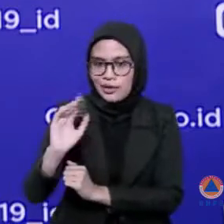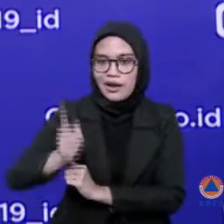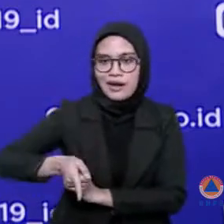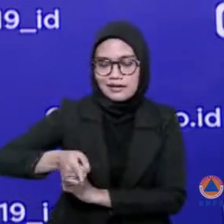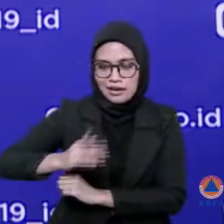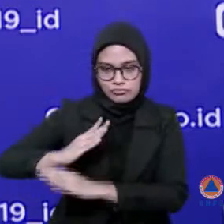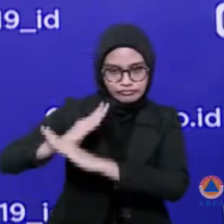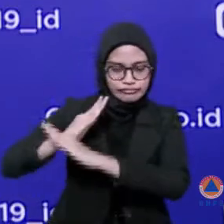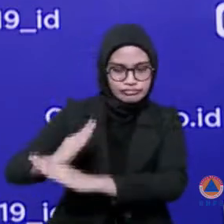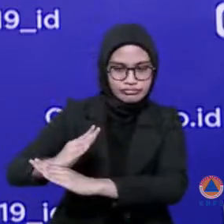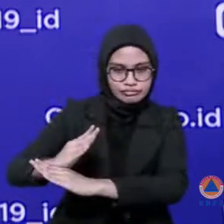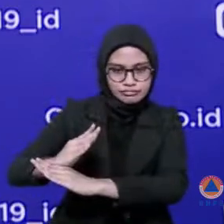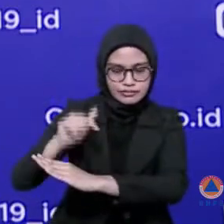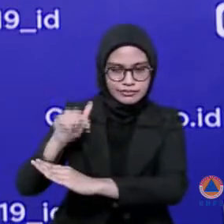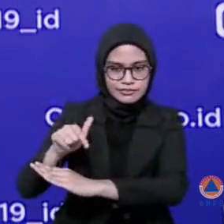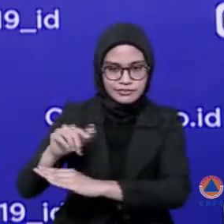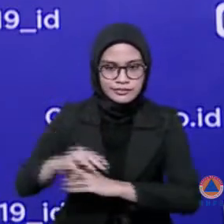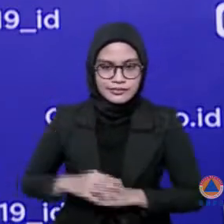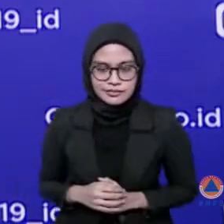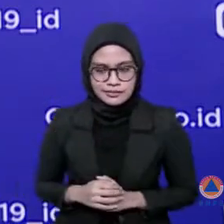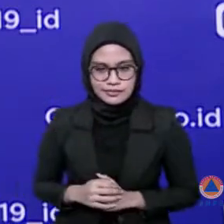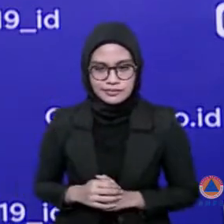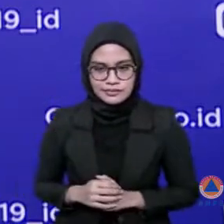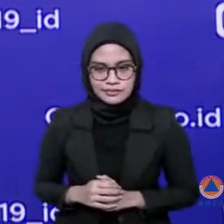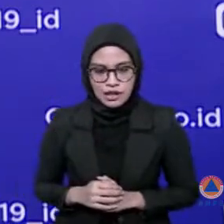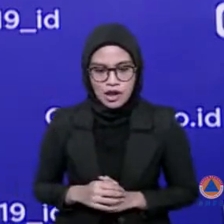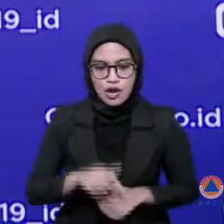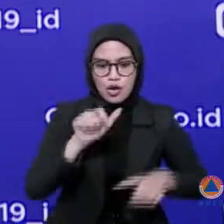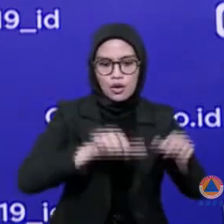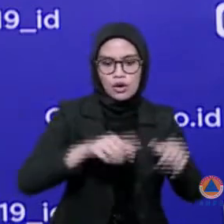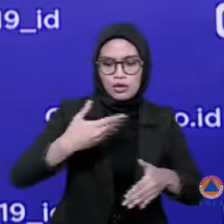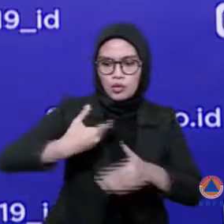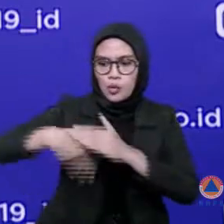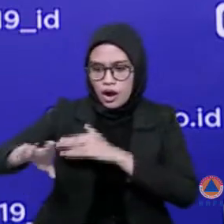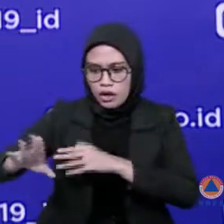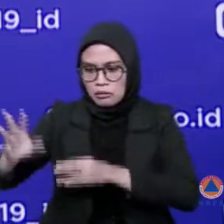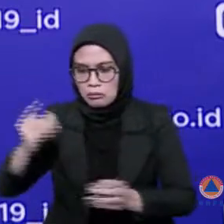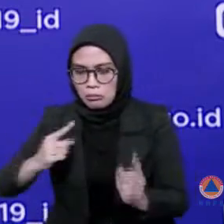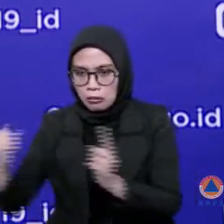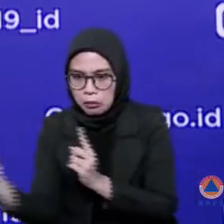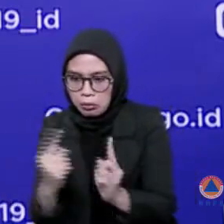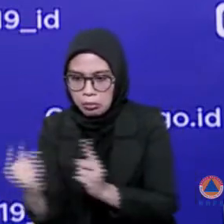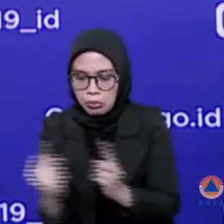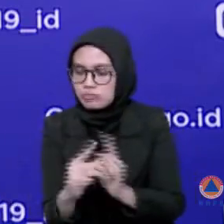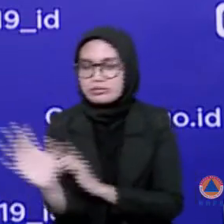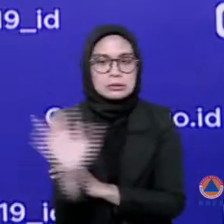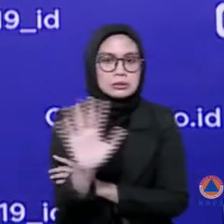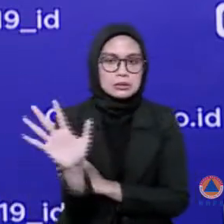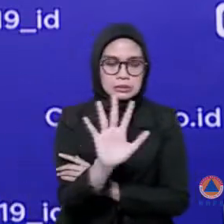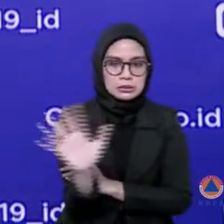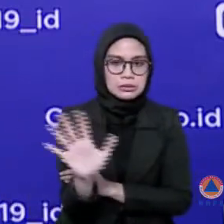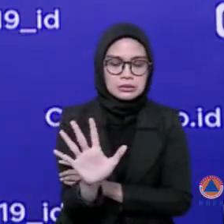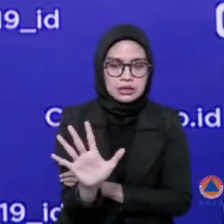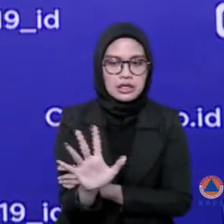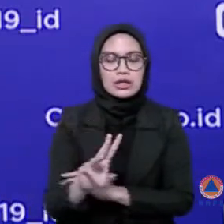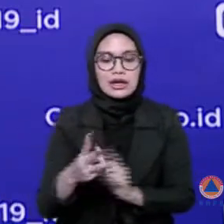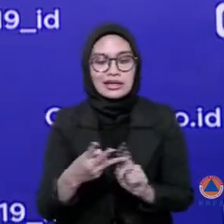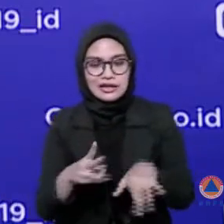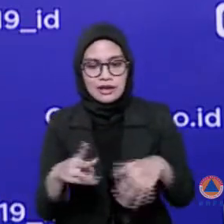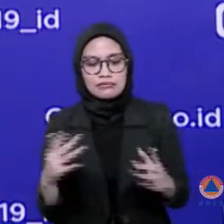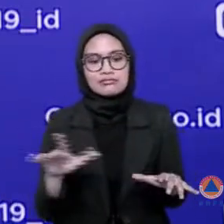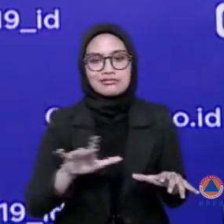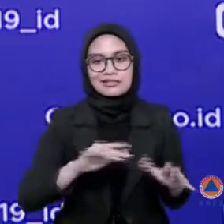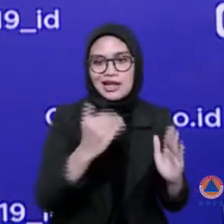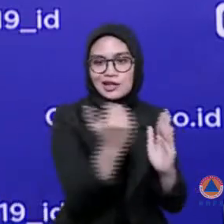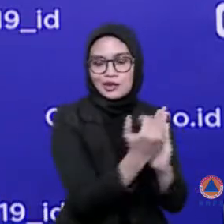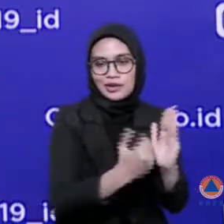concern, controlling safe mobility, and enforcing health protocols. And